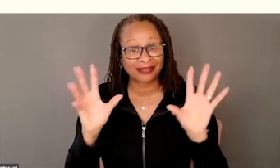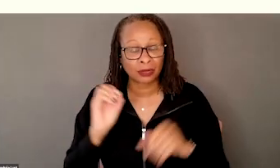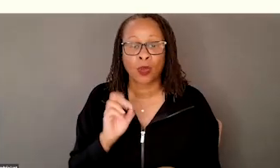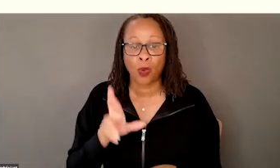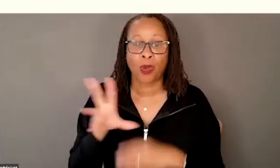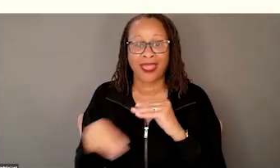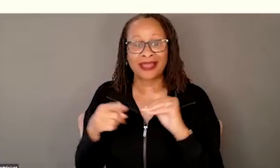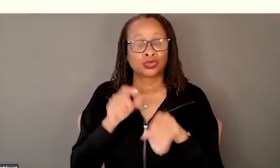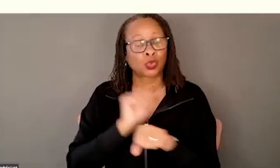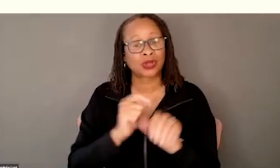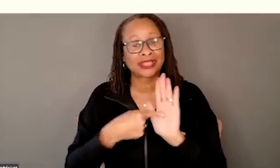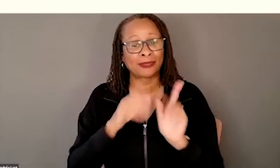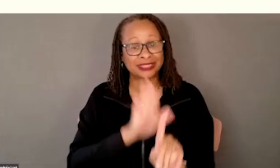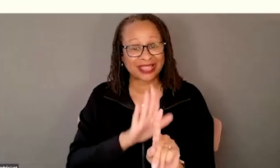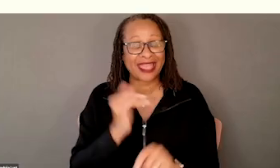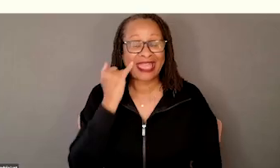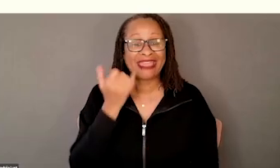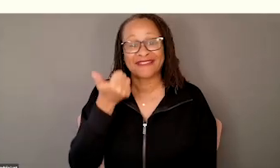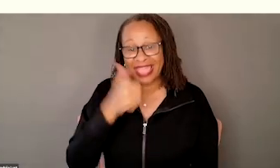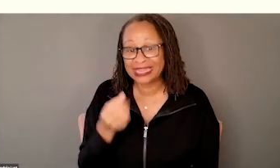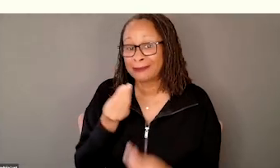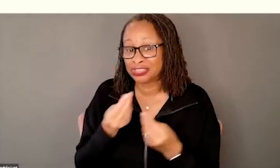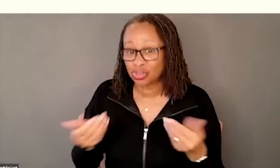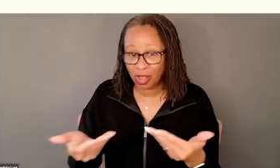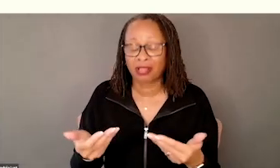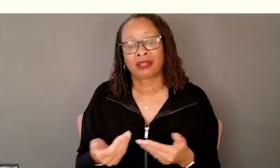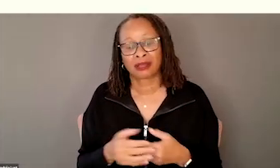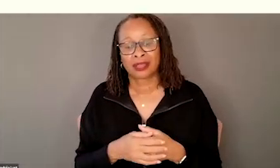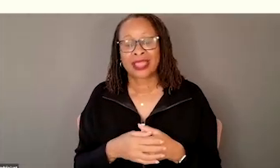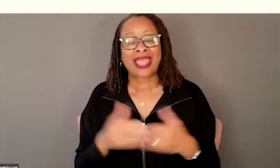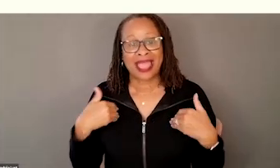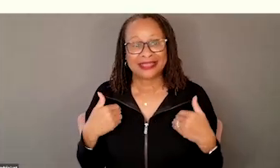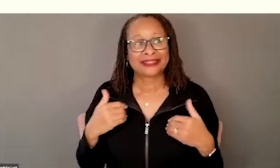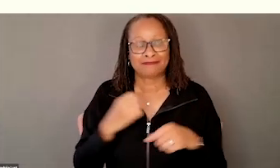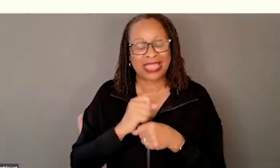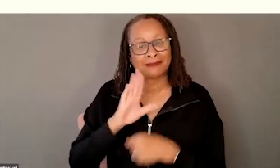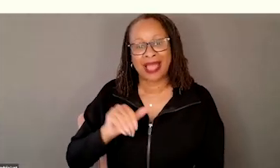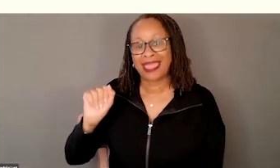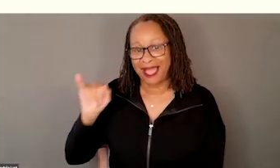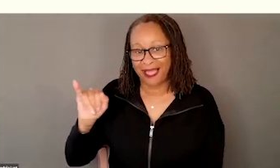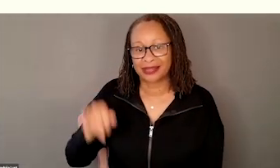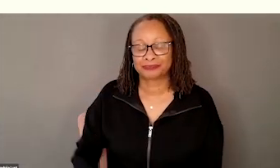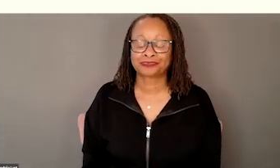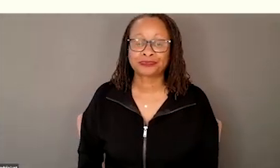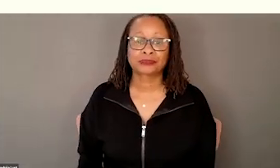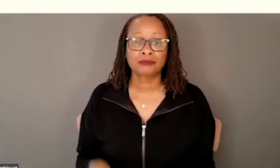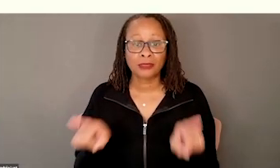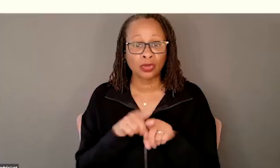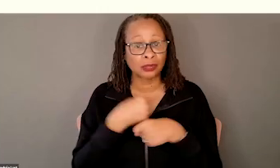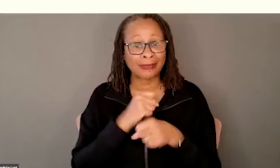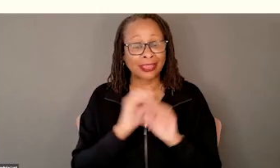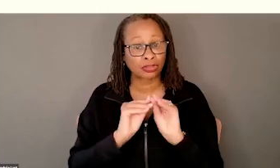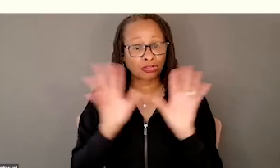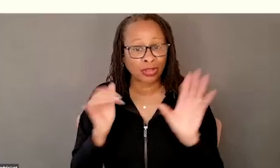work sample itself, if any material is AI generated. And I would also make it clear whether